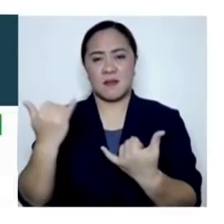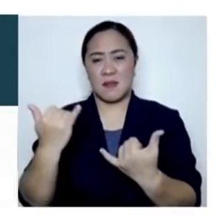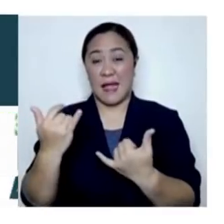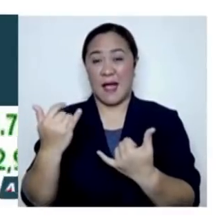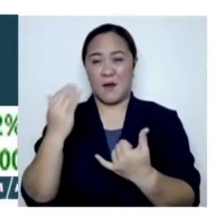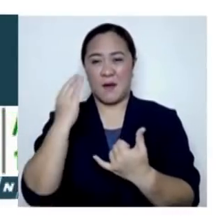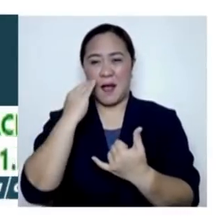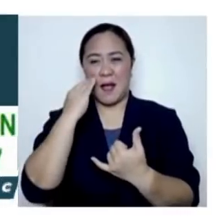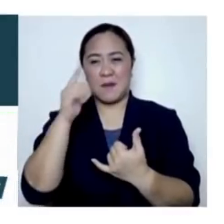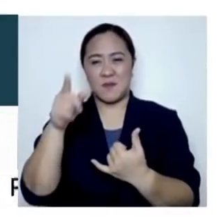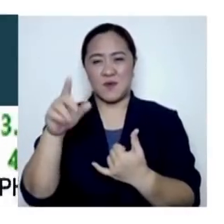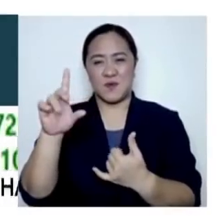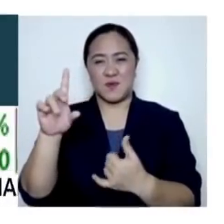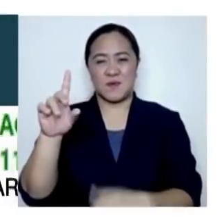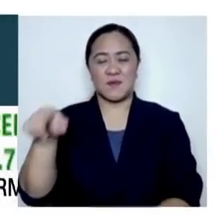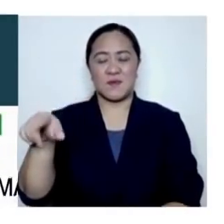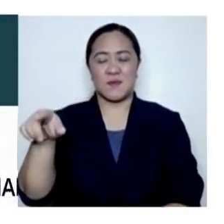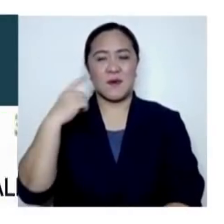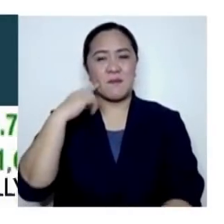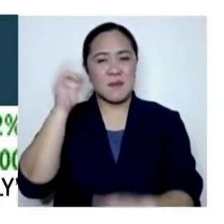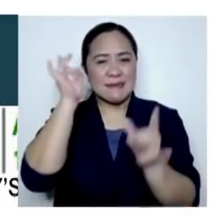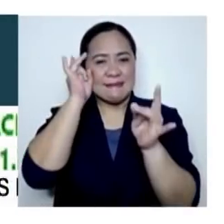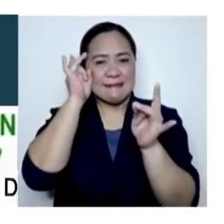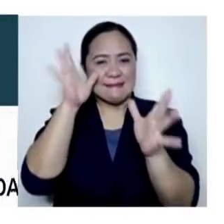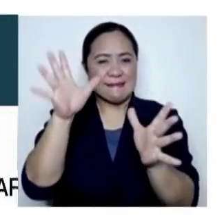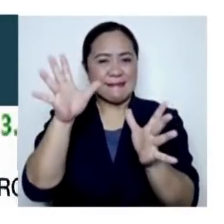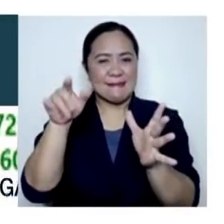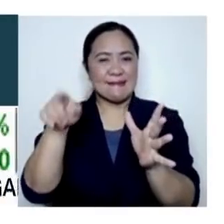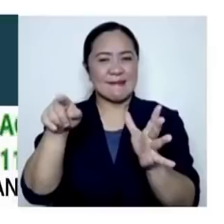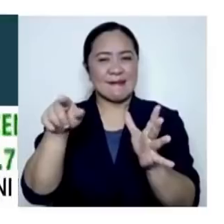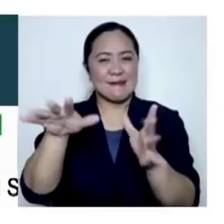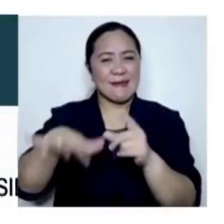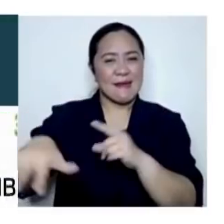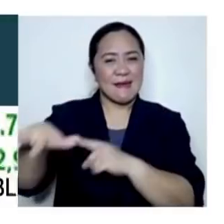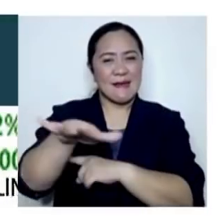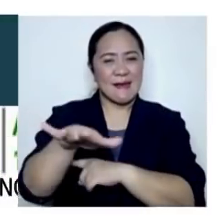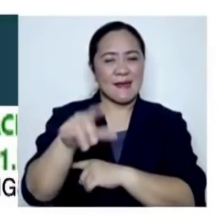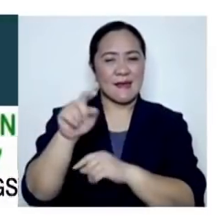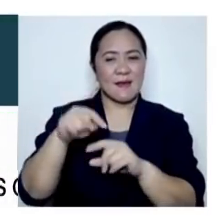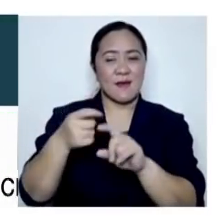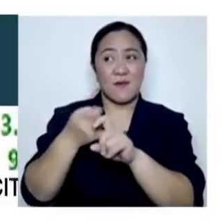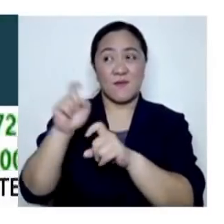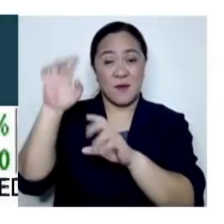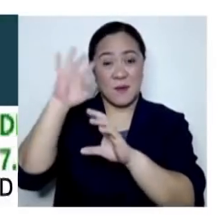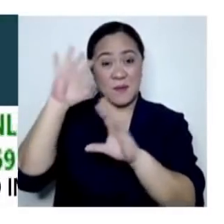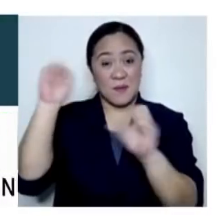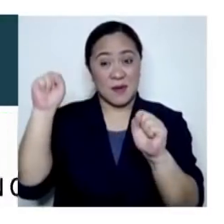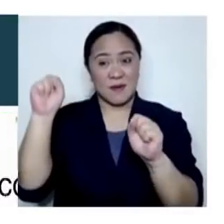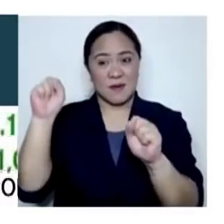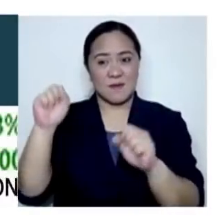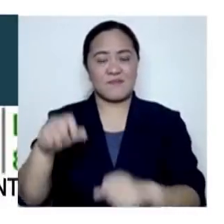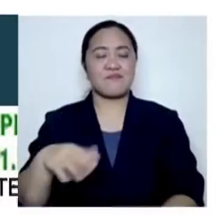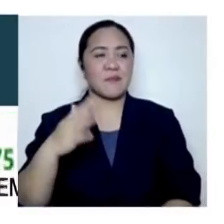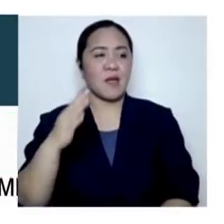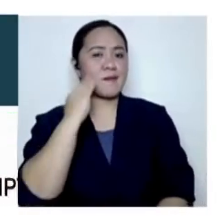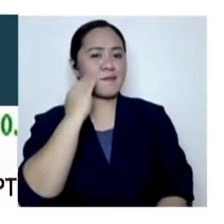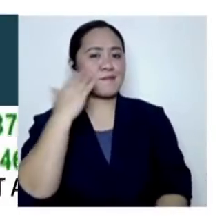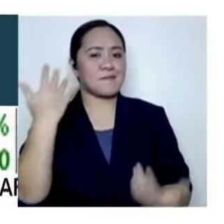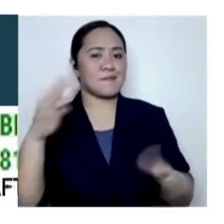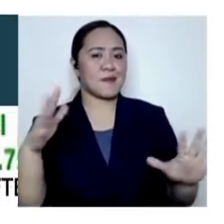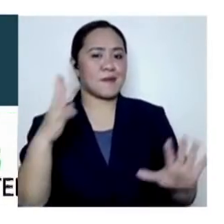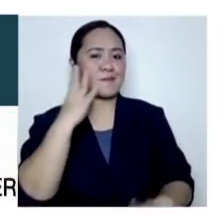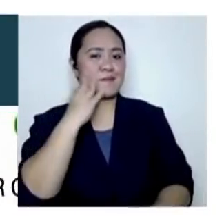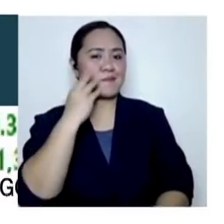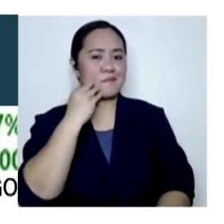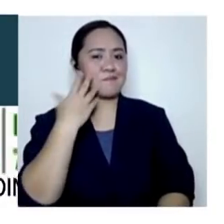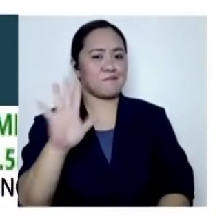grounds. Those words coming from the president himself. What do you say to that? Been there, done that. Been there, done